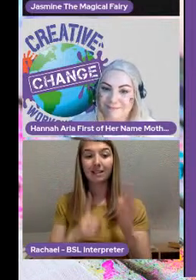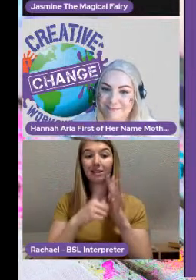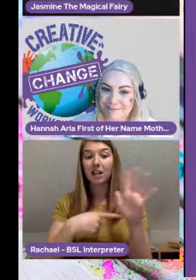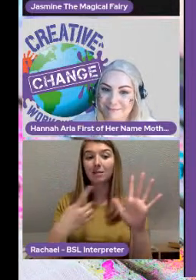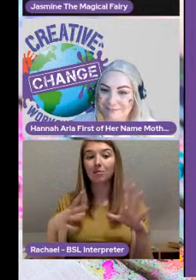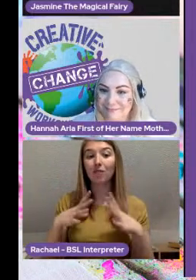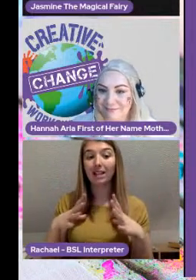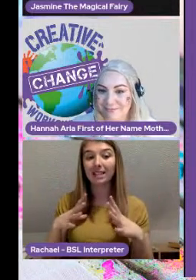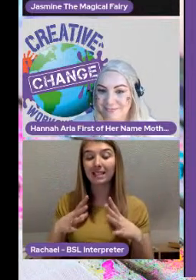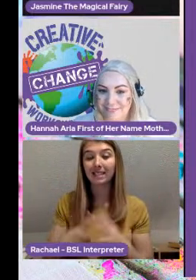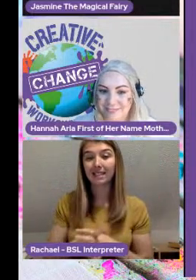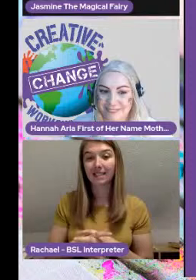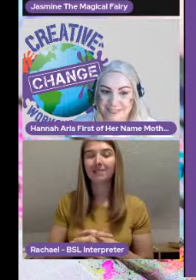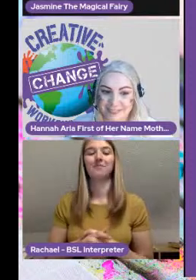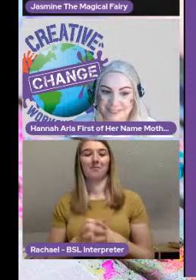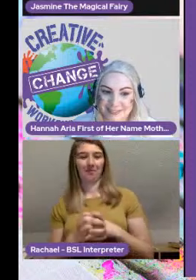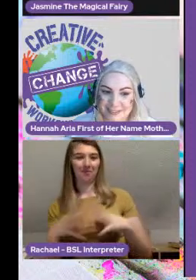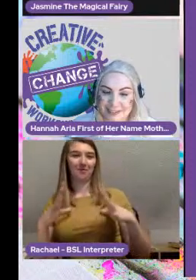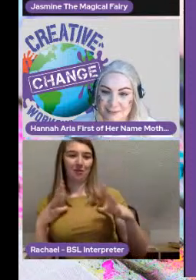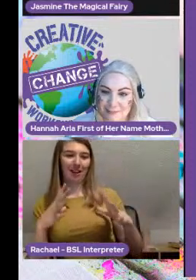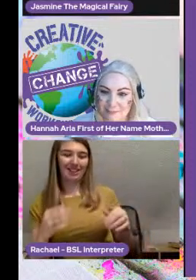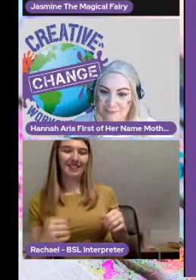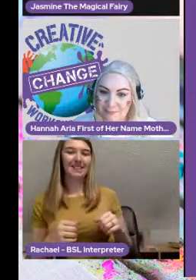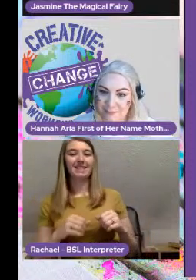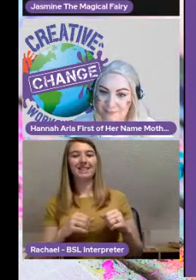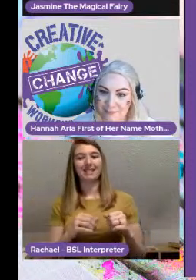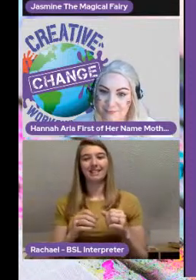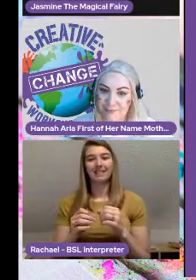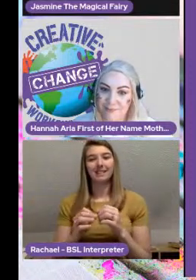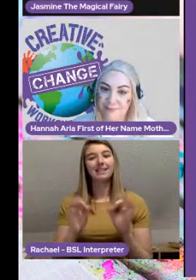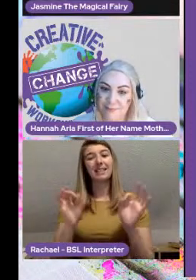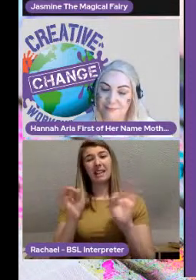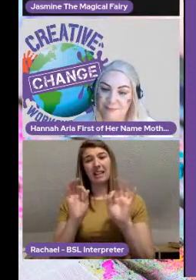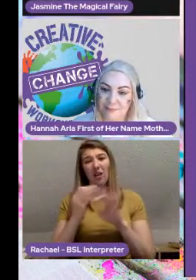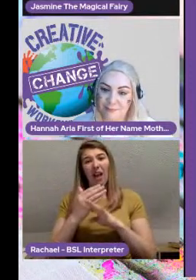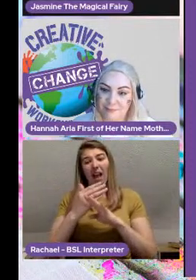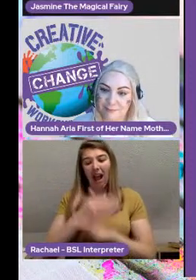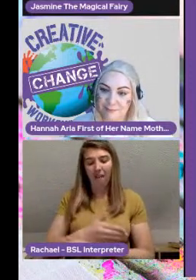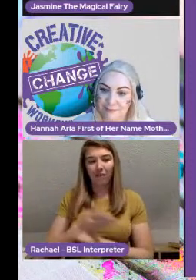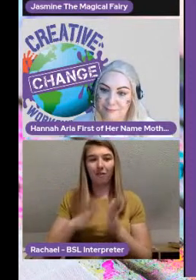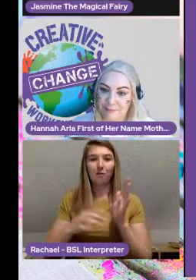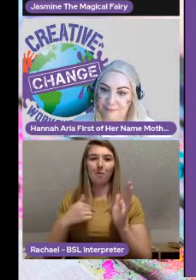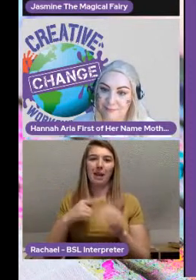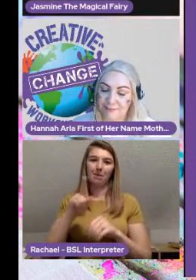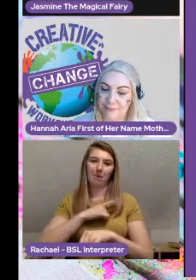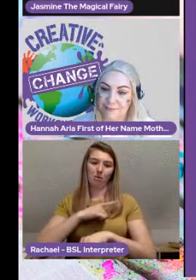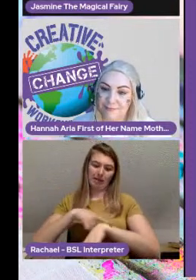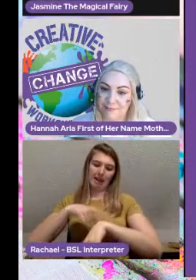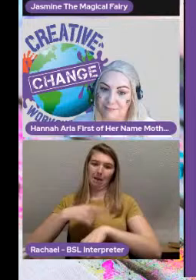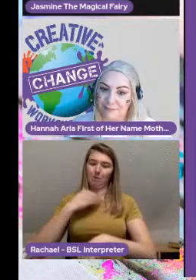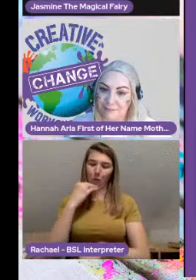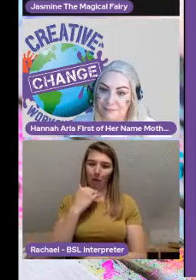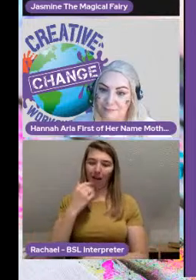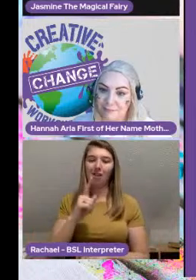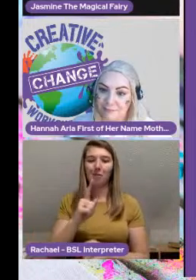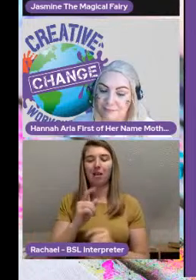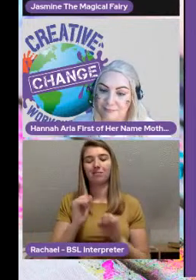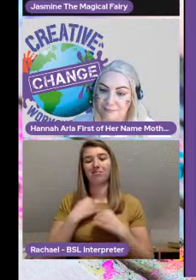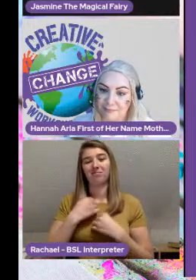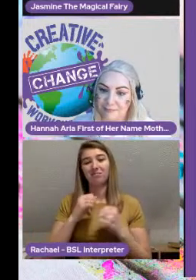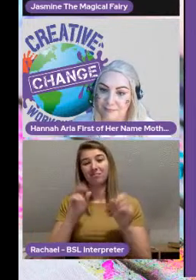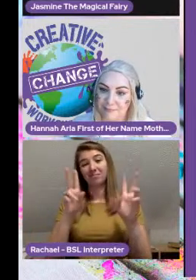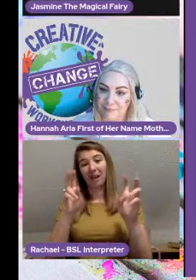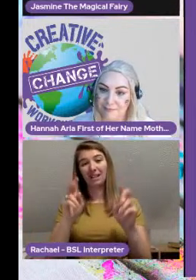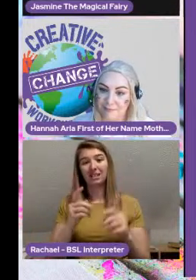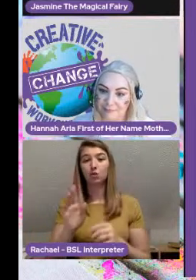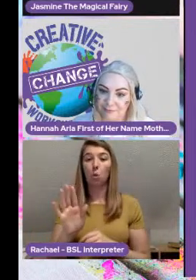ready. Hi. Not a great effort from me as I was short on time. My message is one you see in a lot of places.